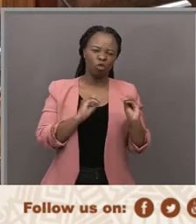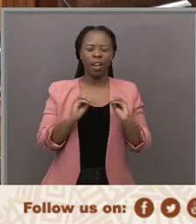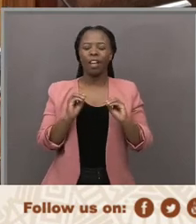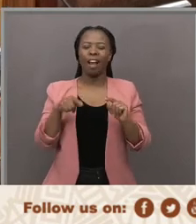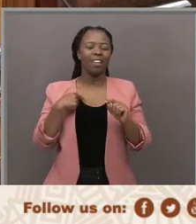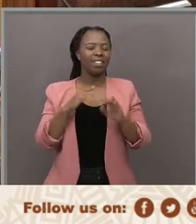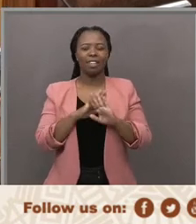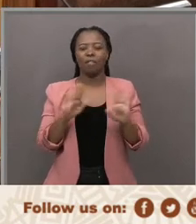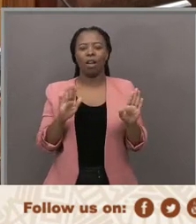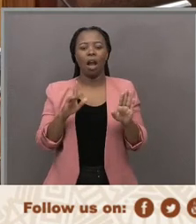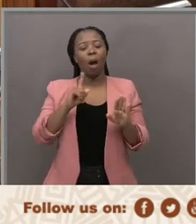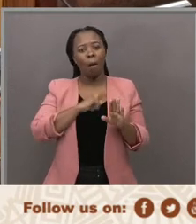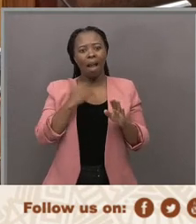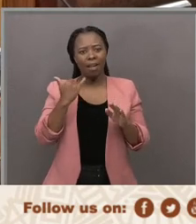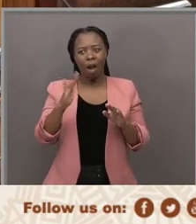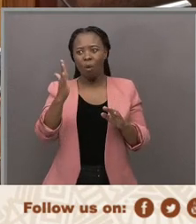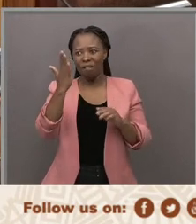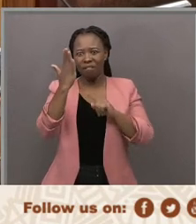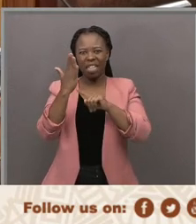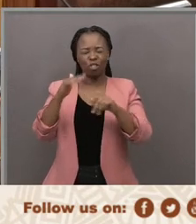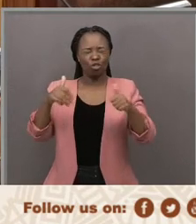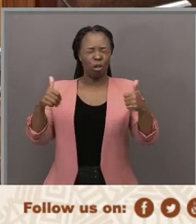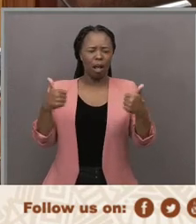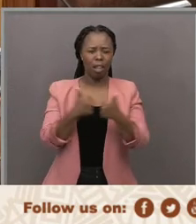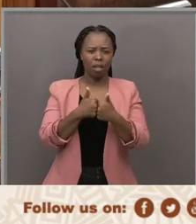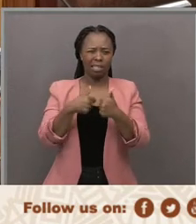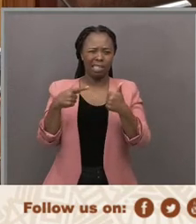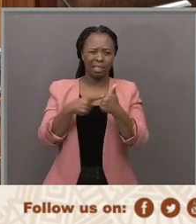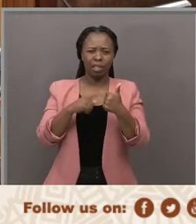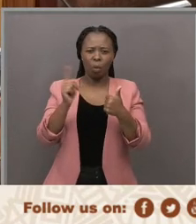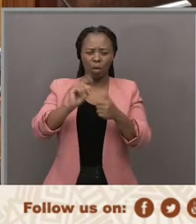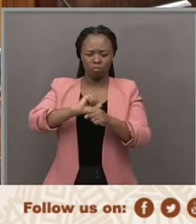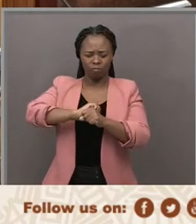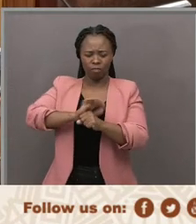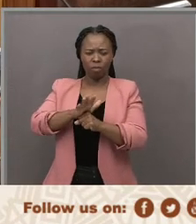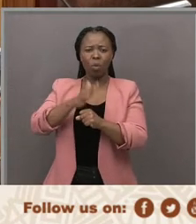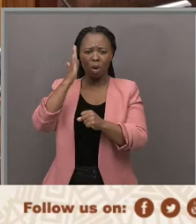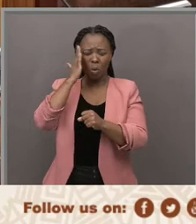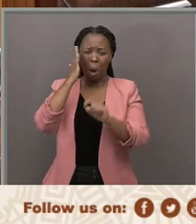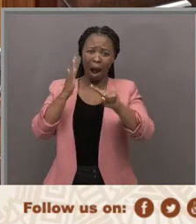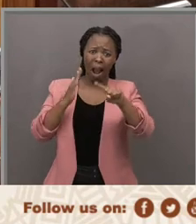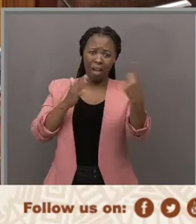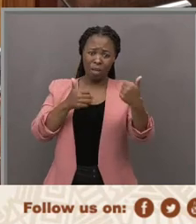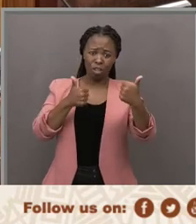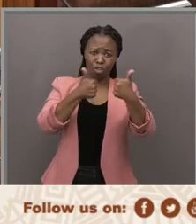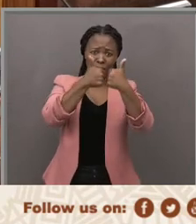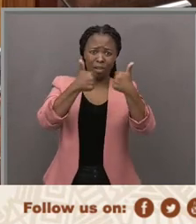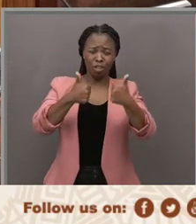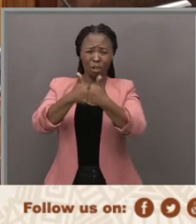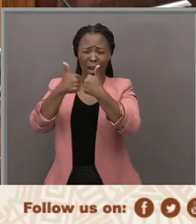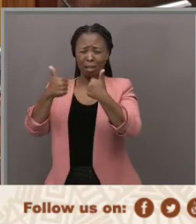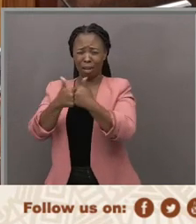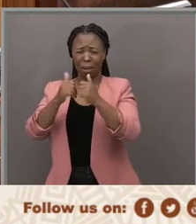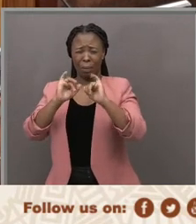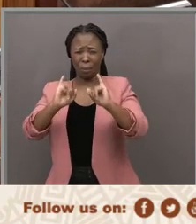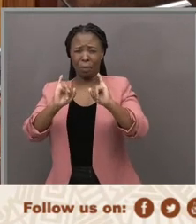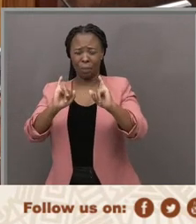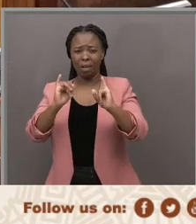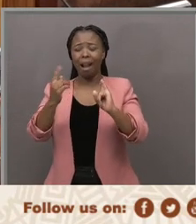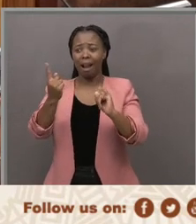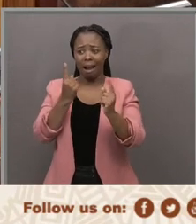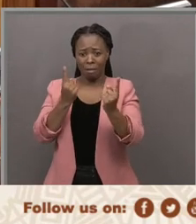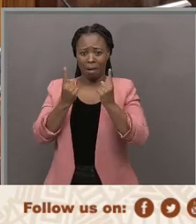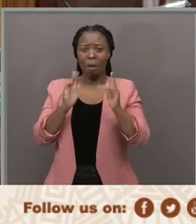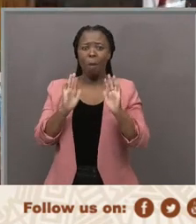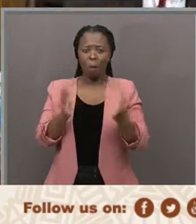know we will be able to deal with other storms that will come along our way. But